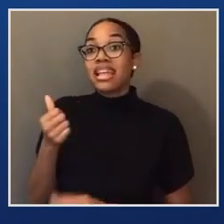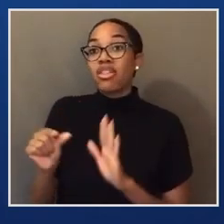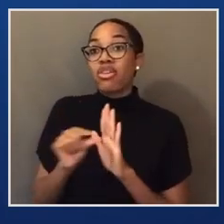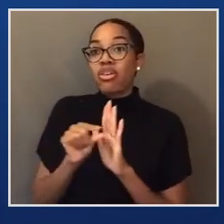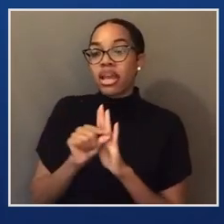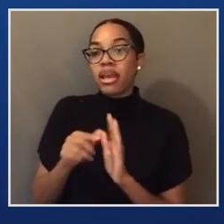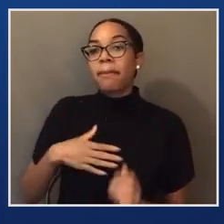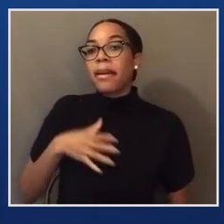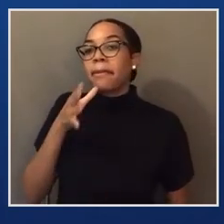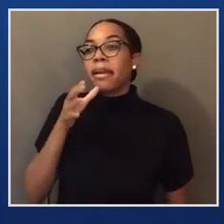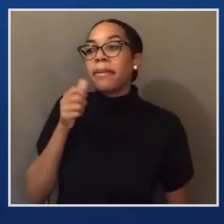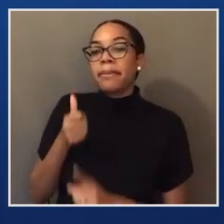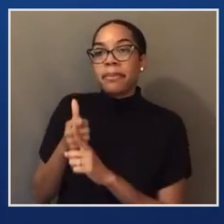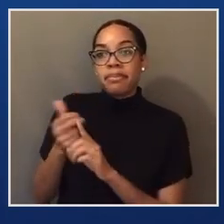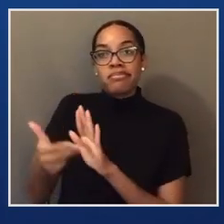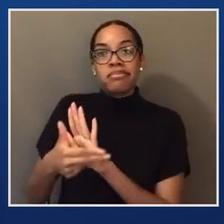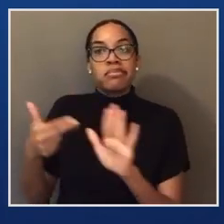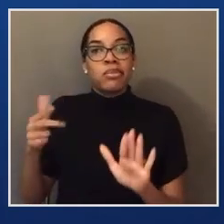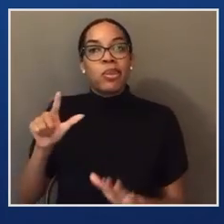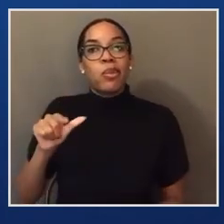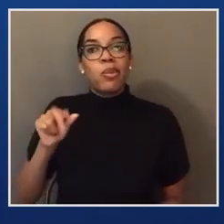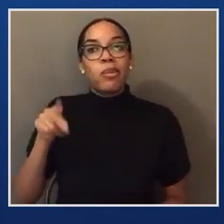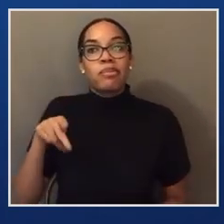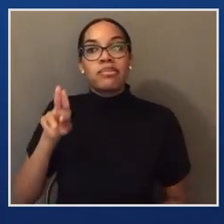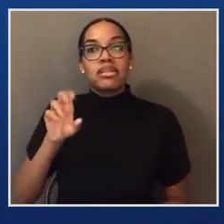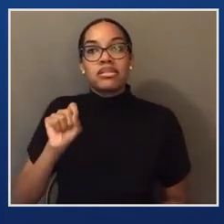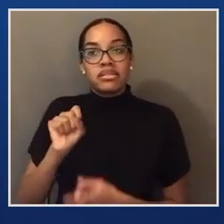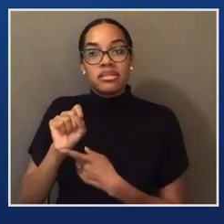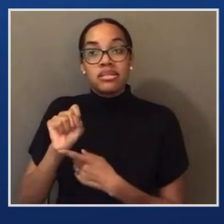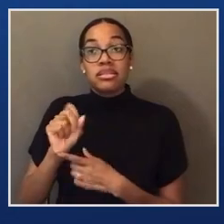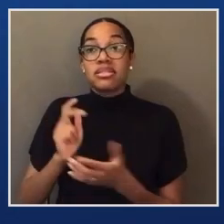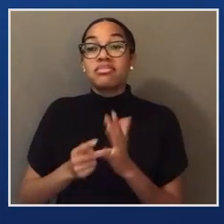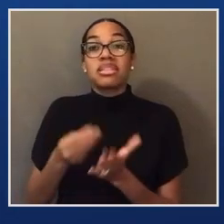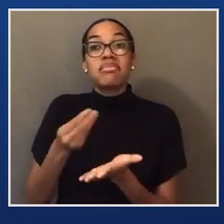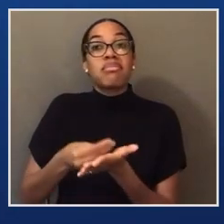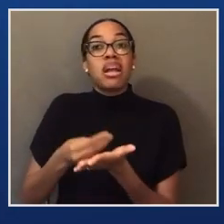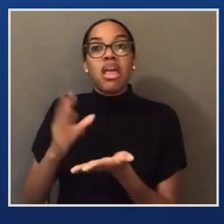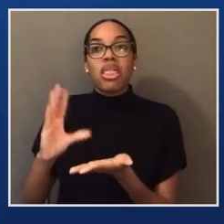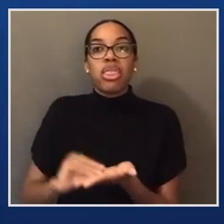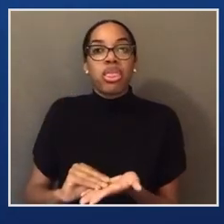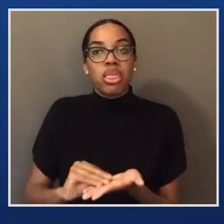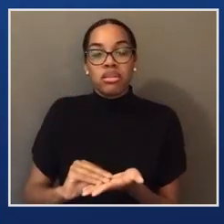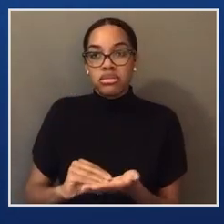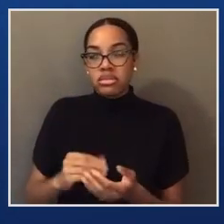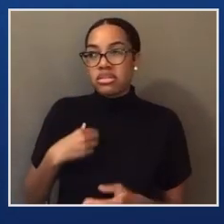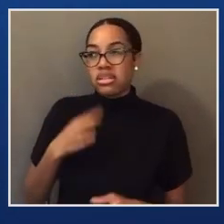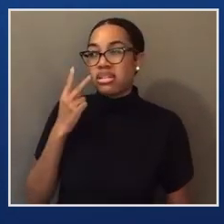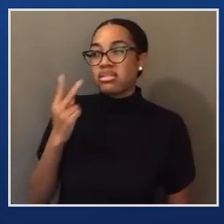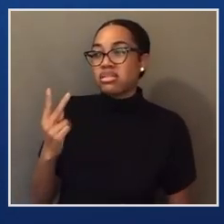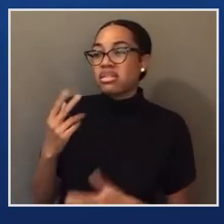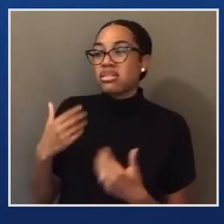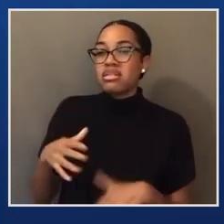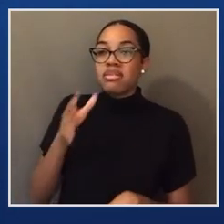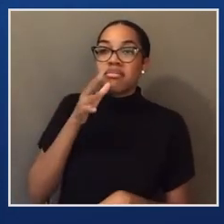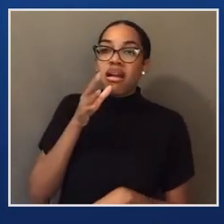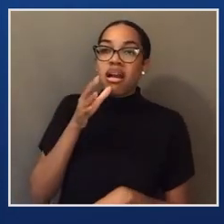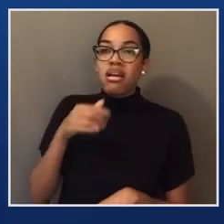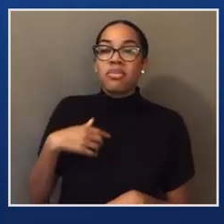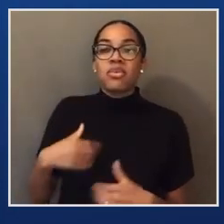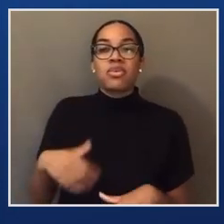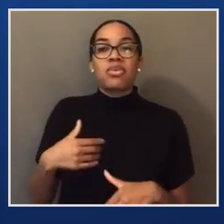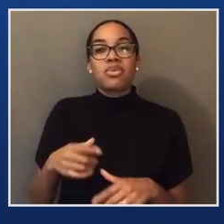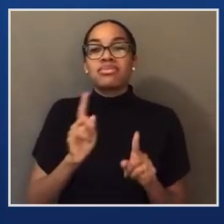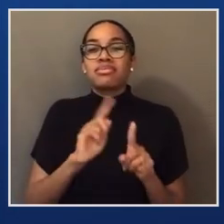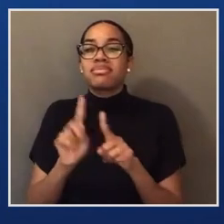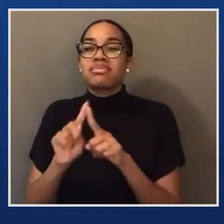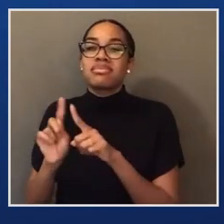lupus, and literally all of the money that we had went away. I watched my mom growing up have to make several difficult decisions, two of